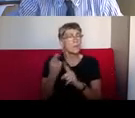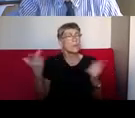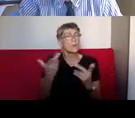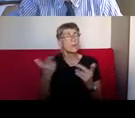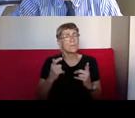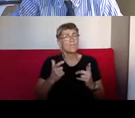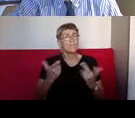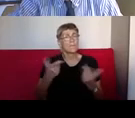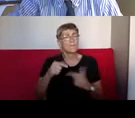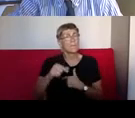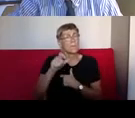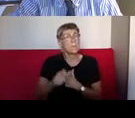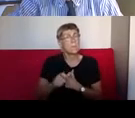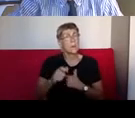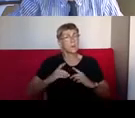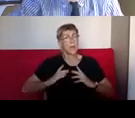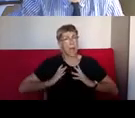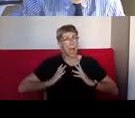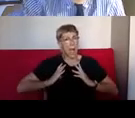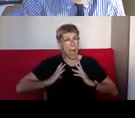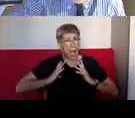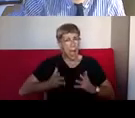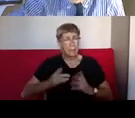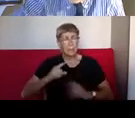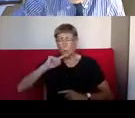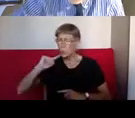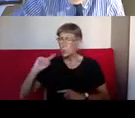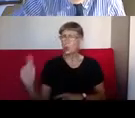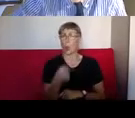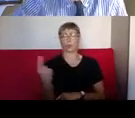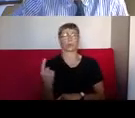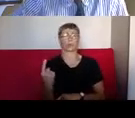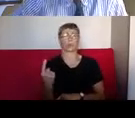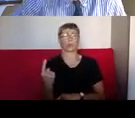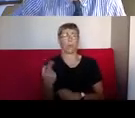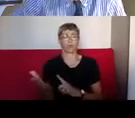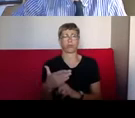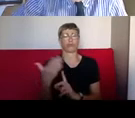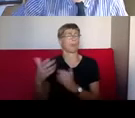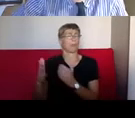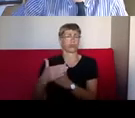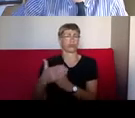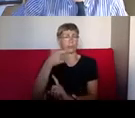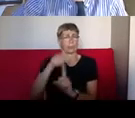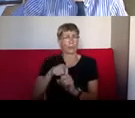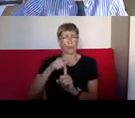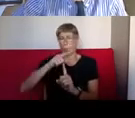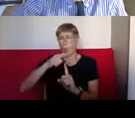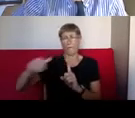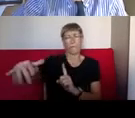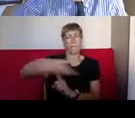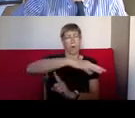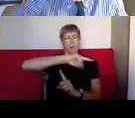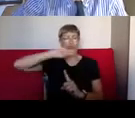stakeholders to give exactly the opportunity to persons with disabilities, with intellectual disabilities, to